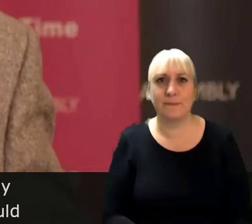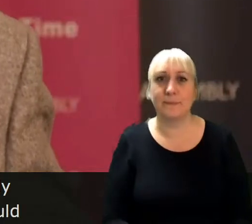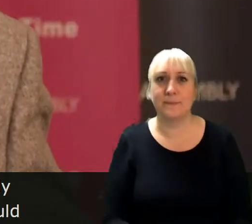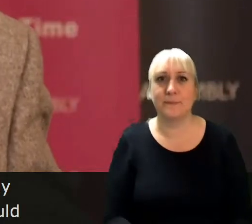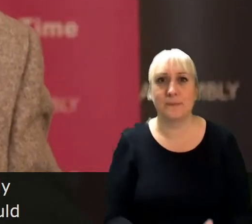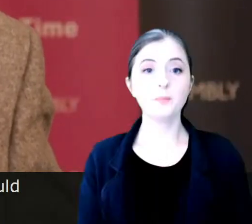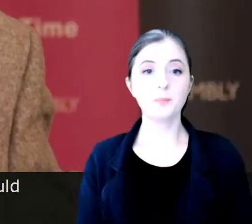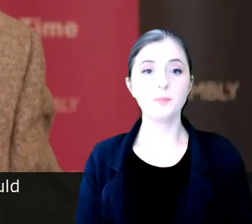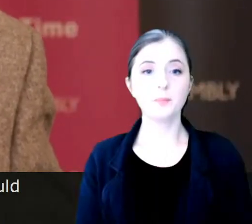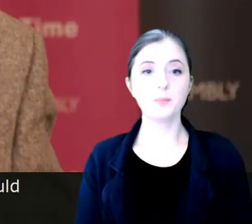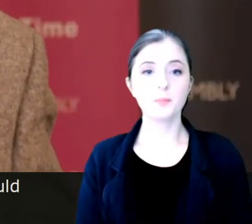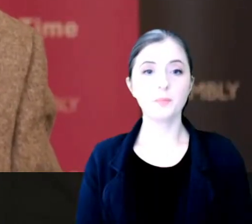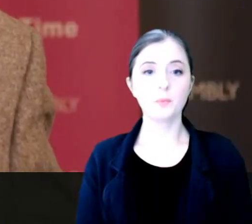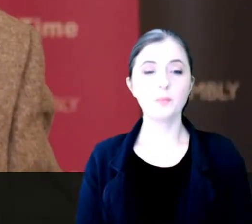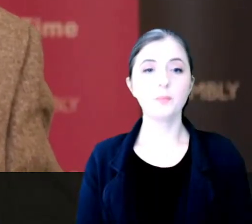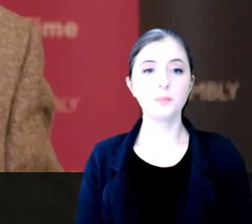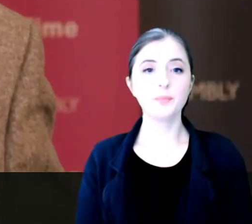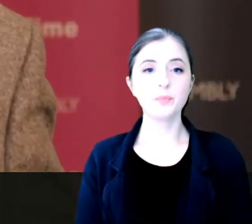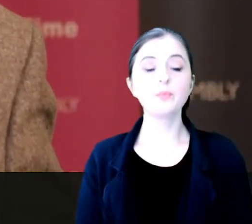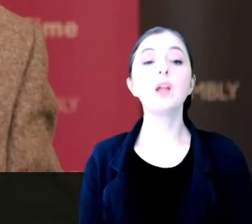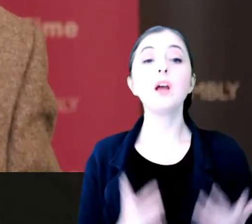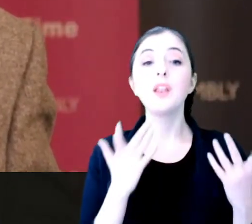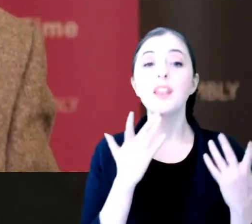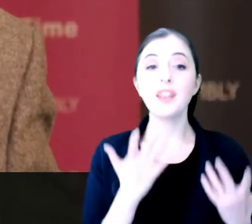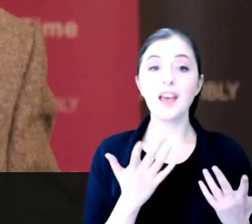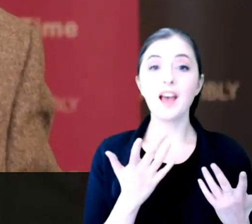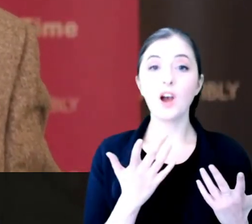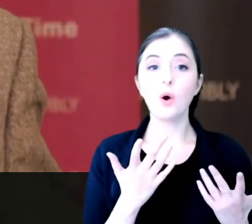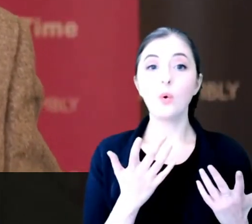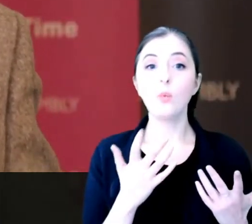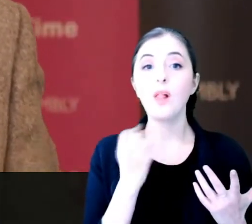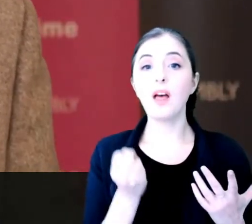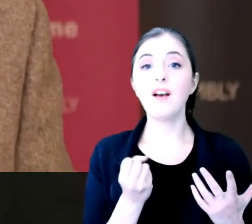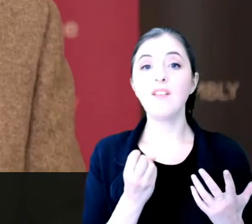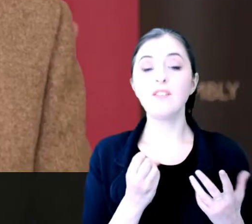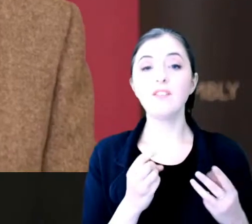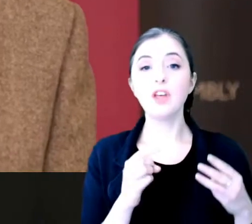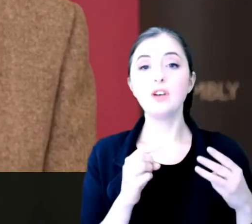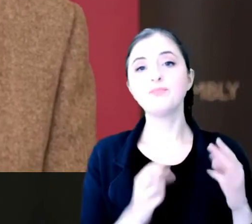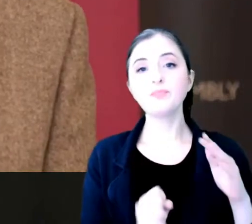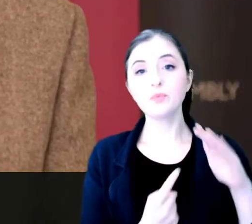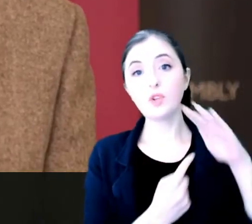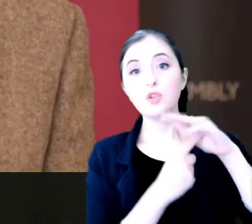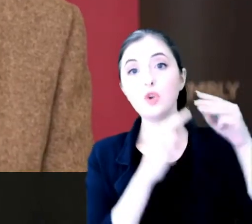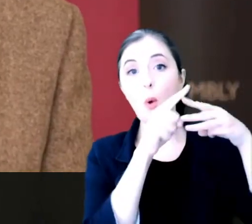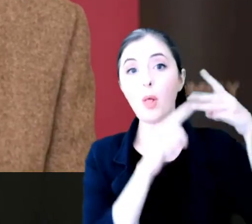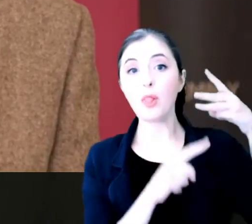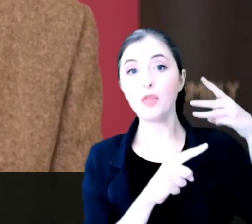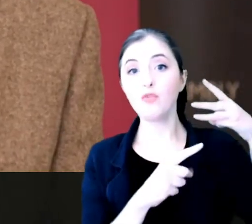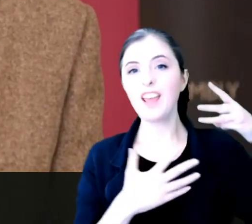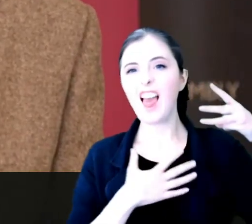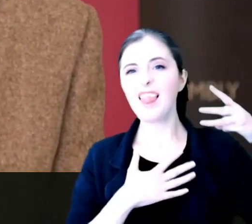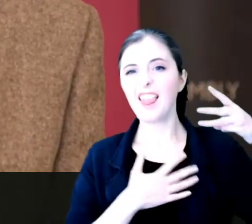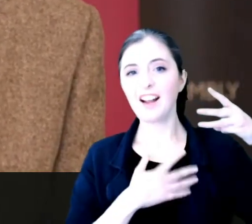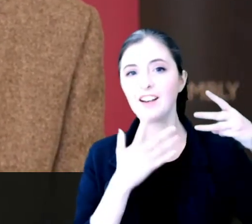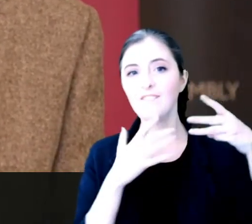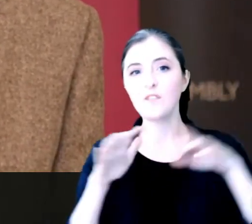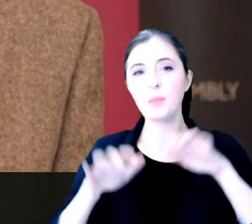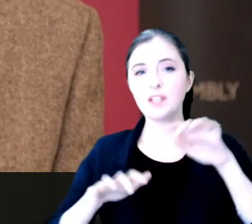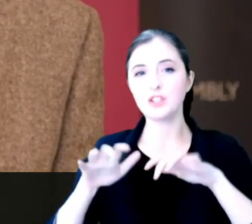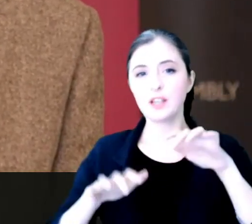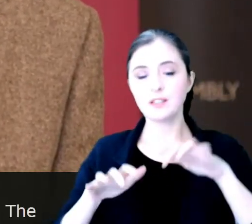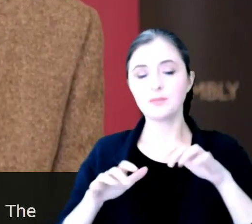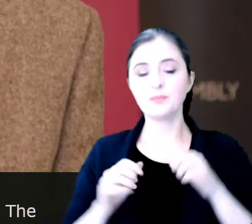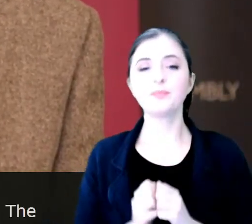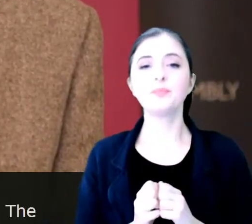Let's move on to the top three light questions from the chat. The first question is from Adrian Stannard from